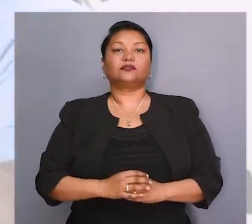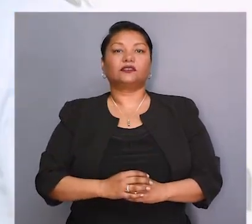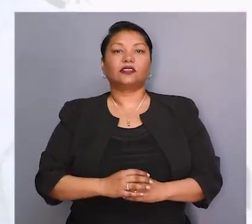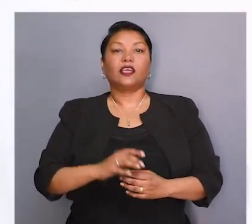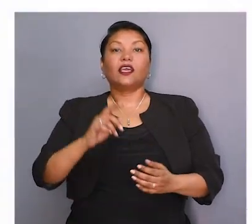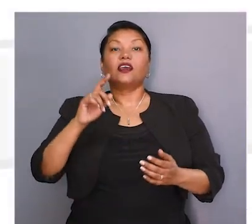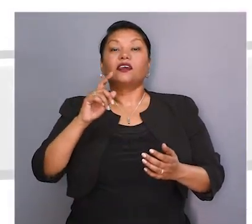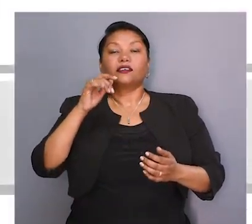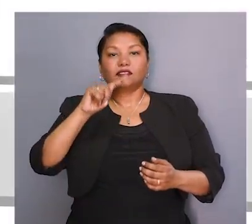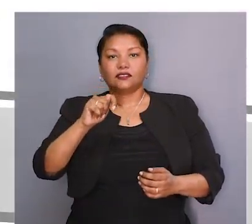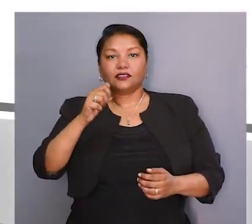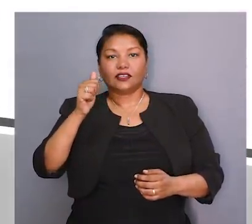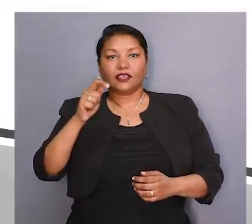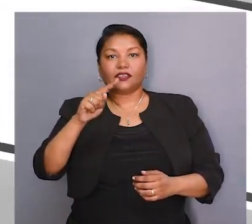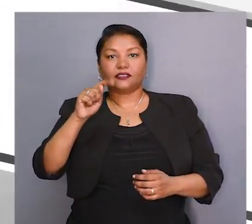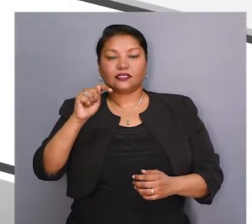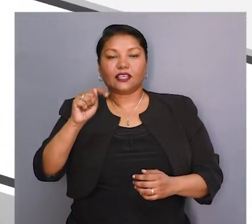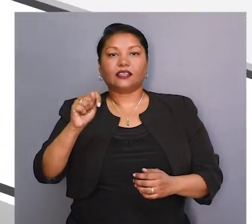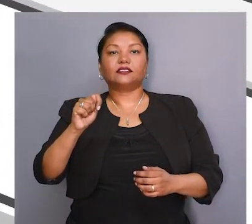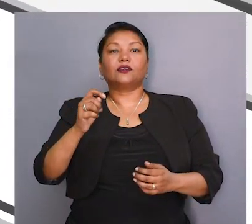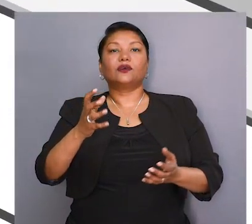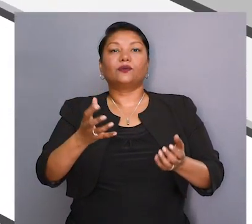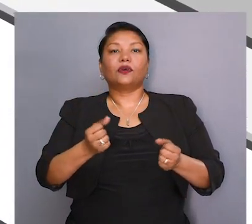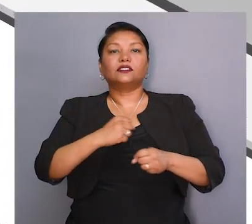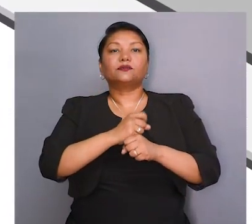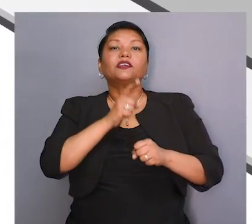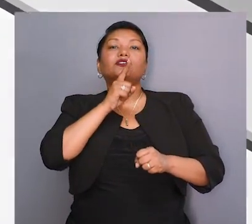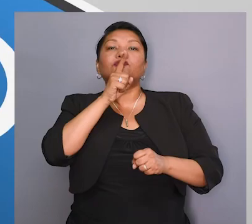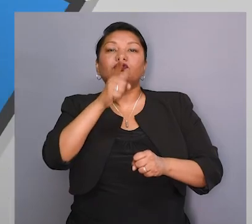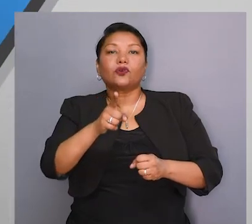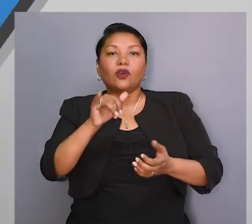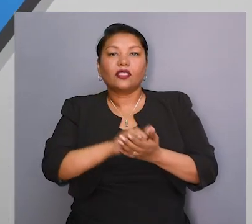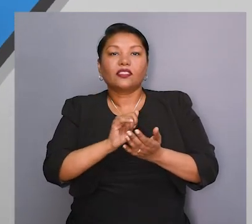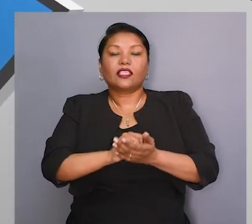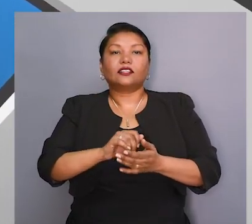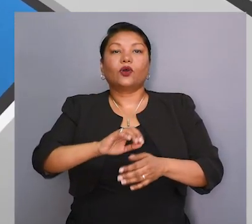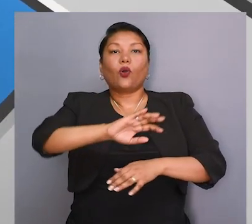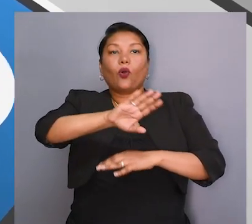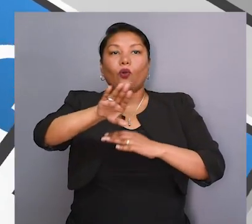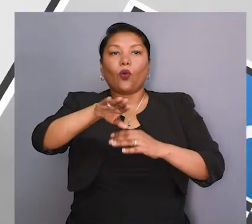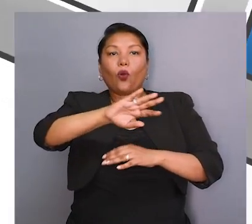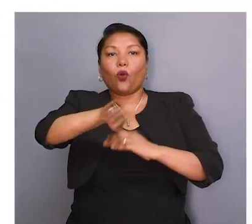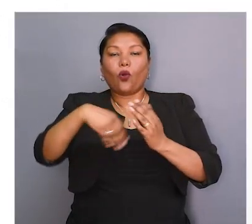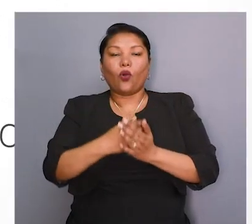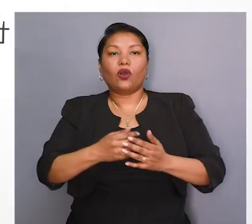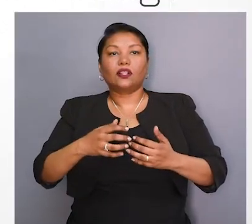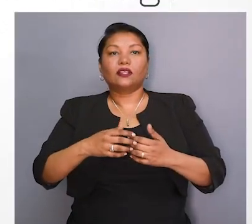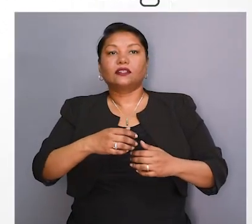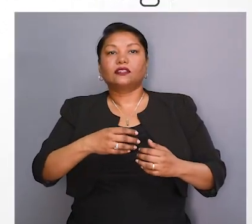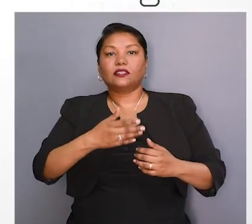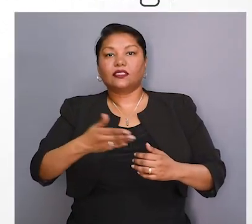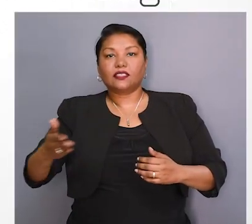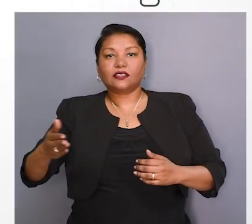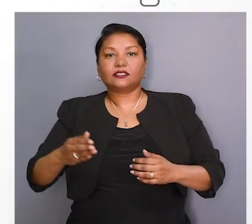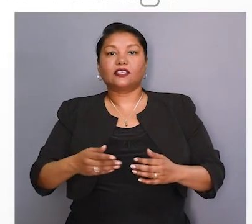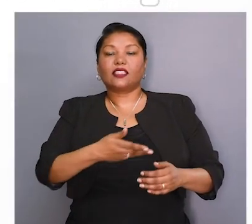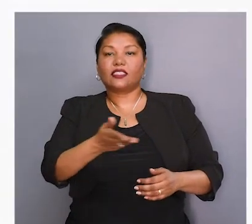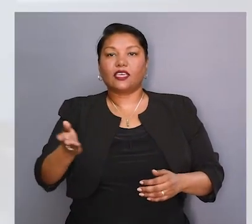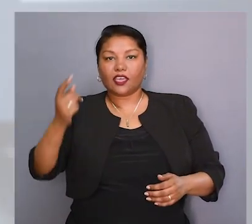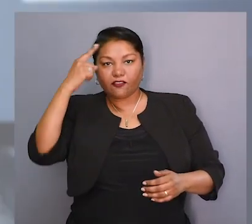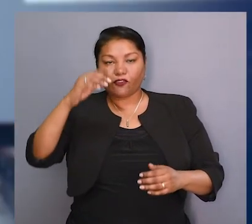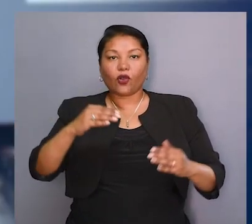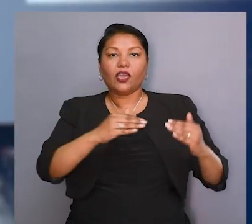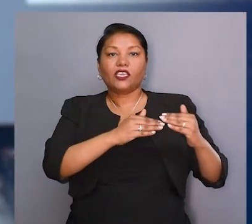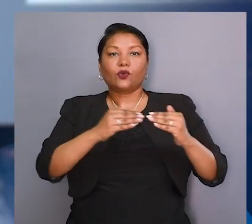support. The Telecommunications Authority of Trinidad and Tobago is committed to providing the tools and services necessary